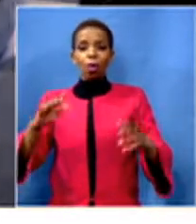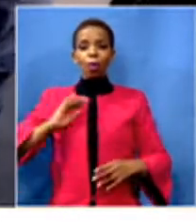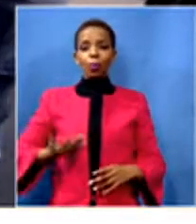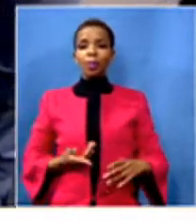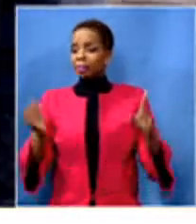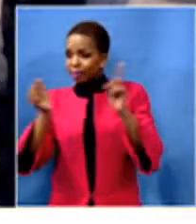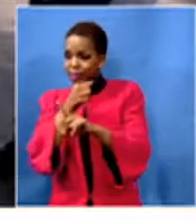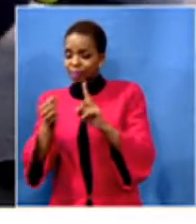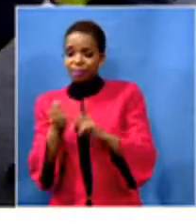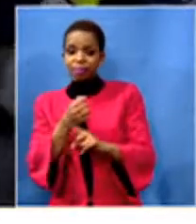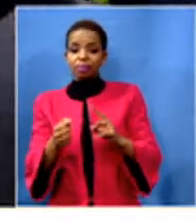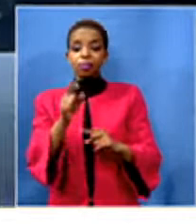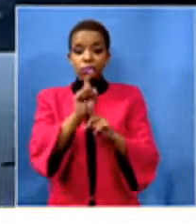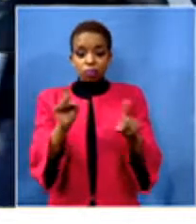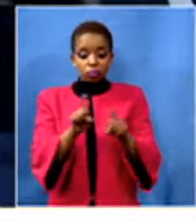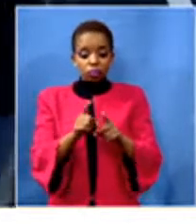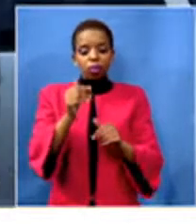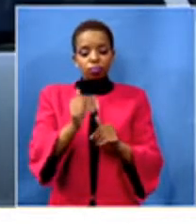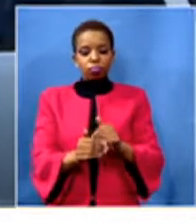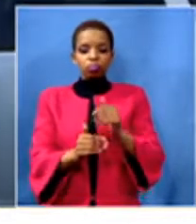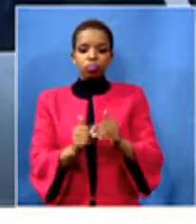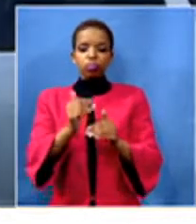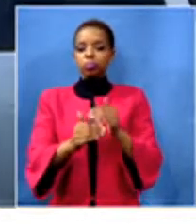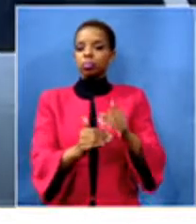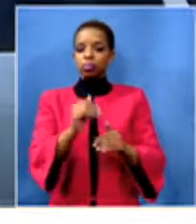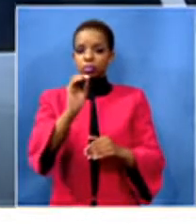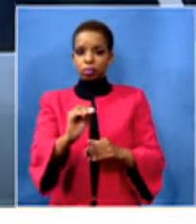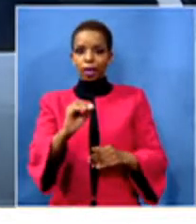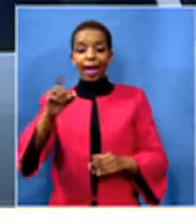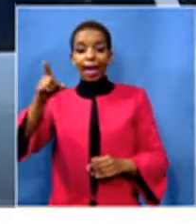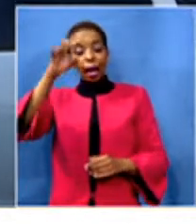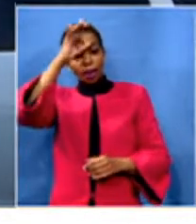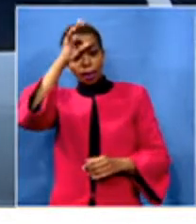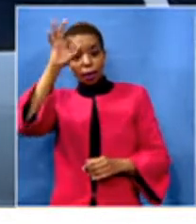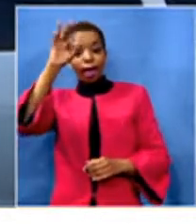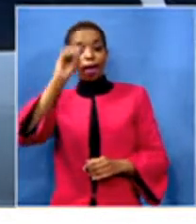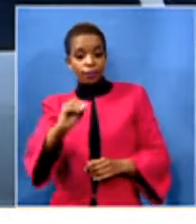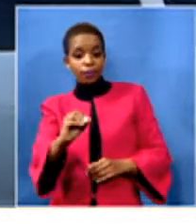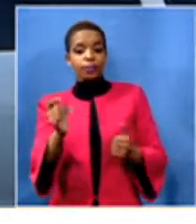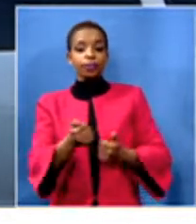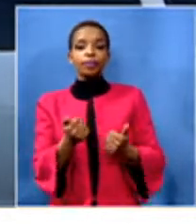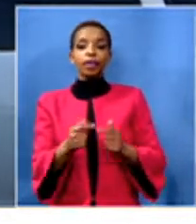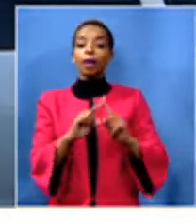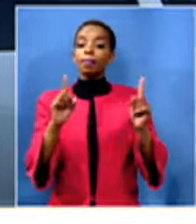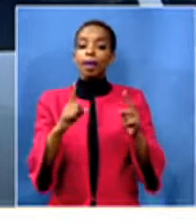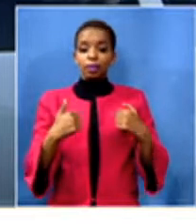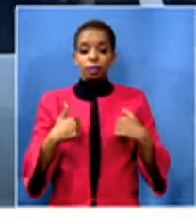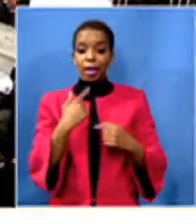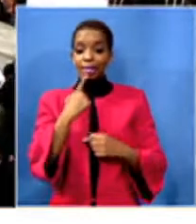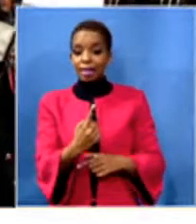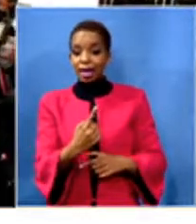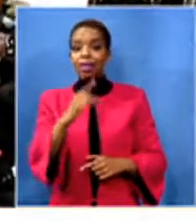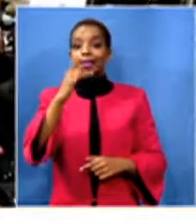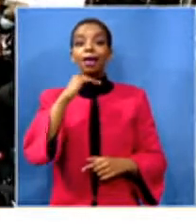are the proactive measures that the SAPS have in place. But we are saying that is not enough. We need to